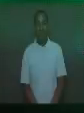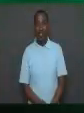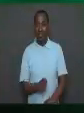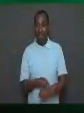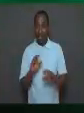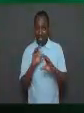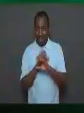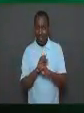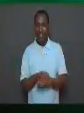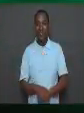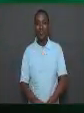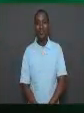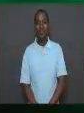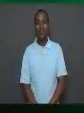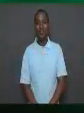Time's up!